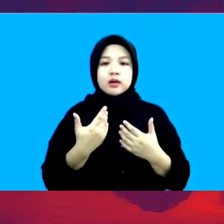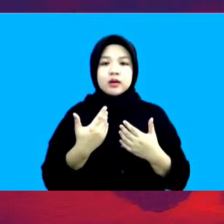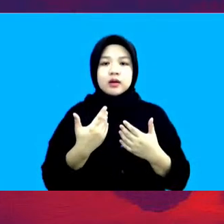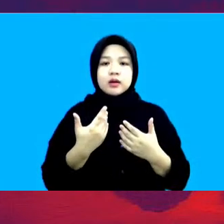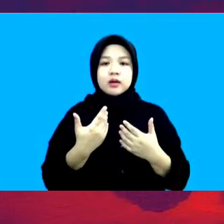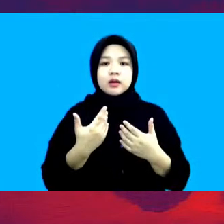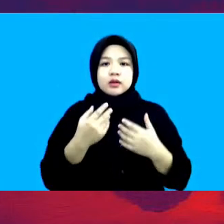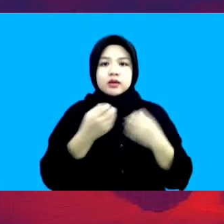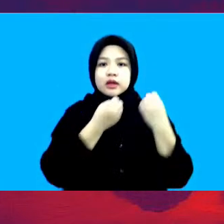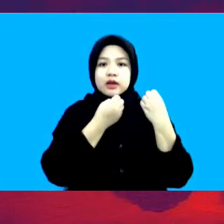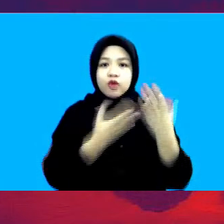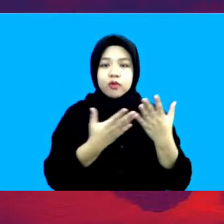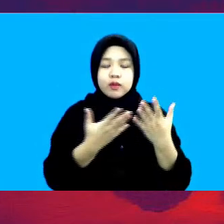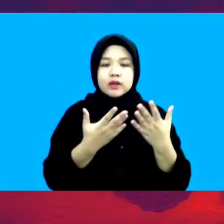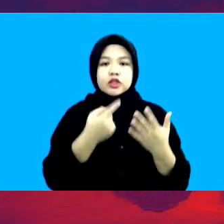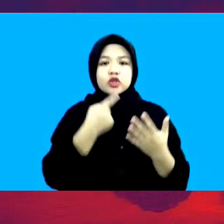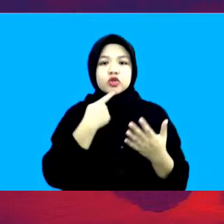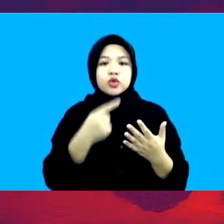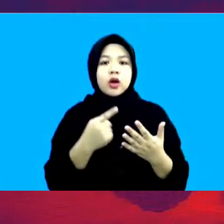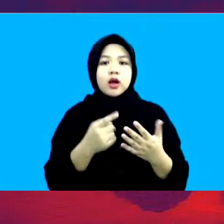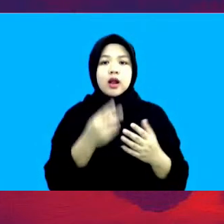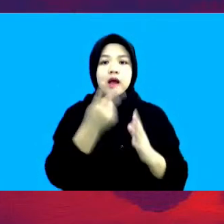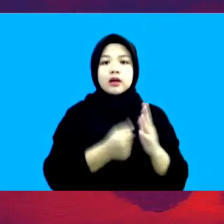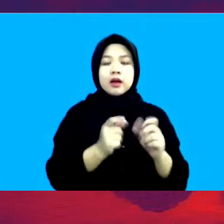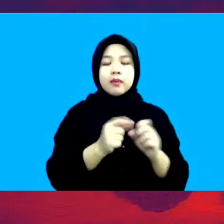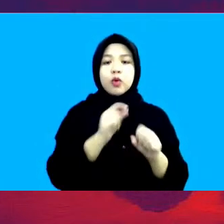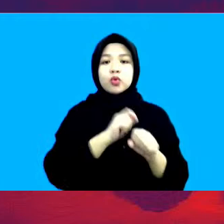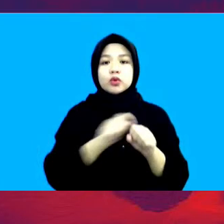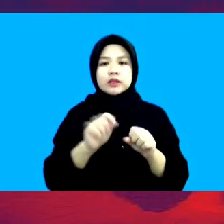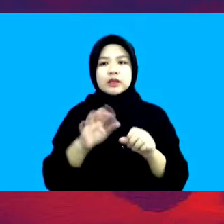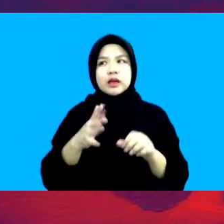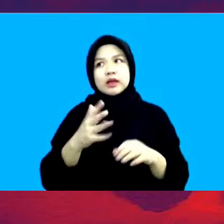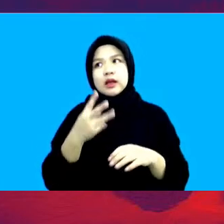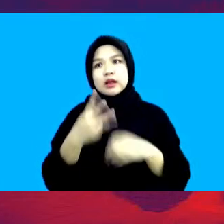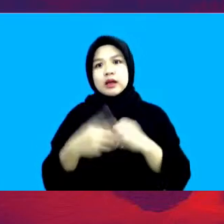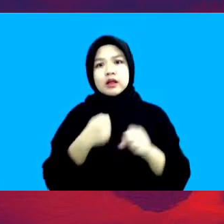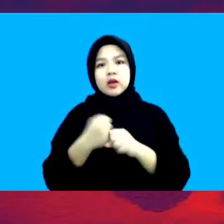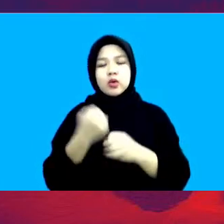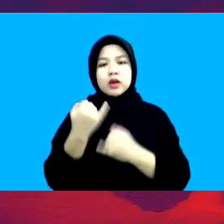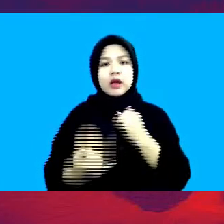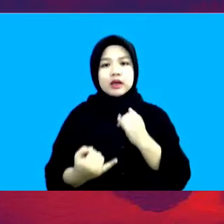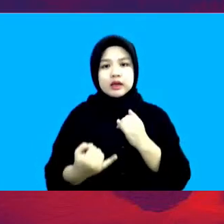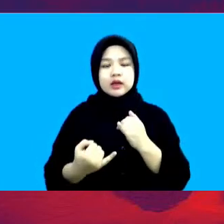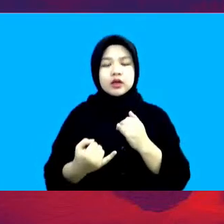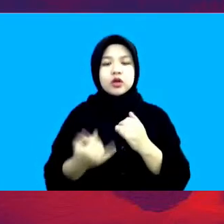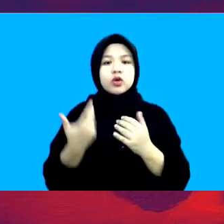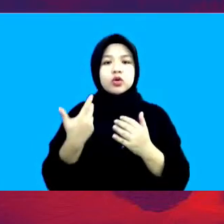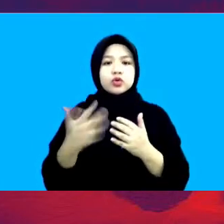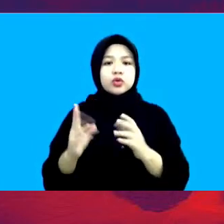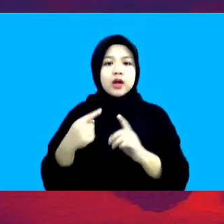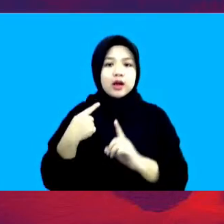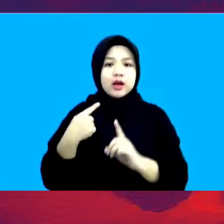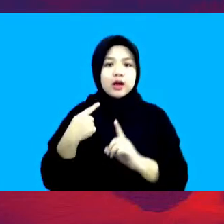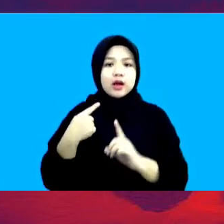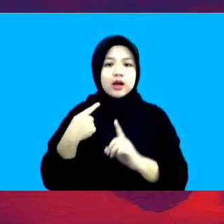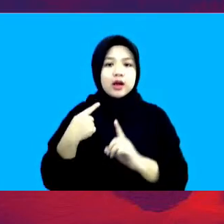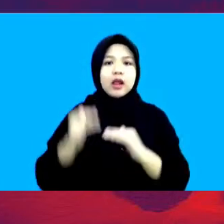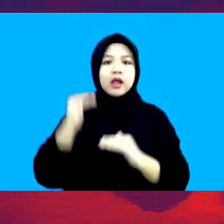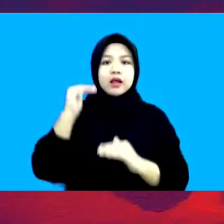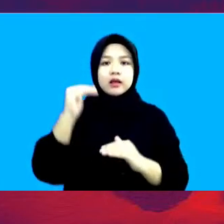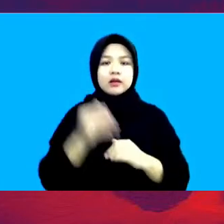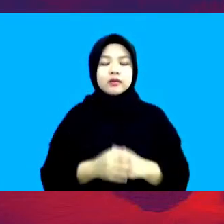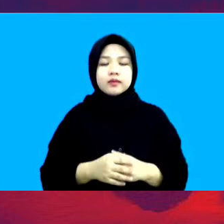of rice in the last 2 or 3 years has been surplus. So that's giving us a little bit of relief,